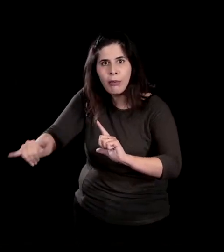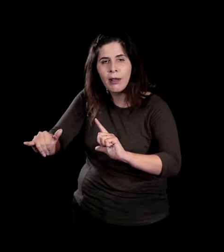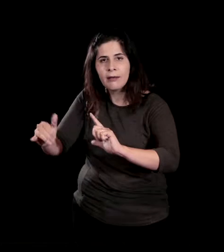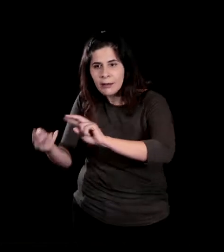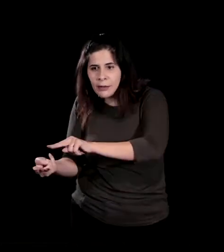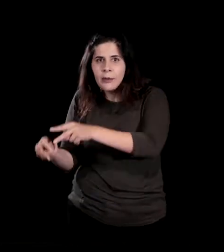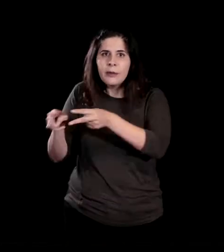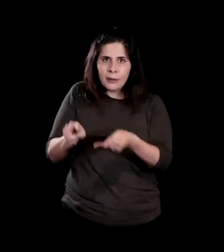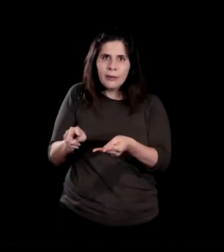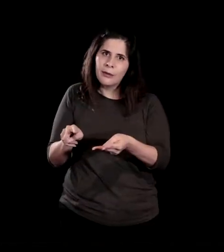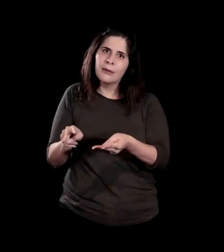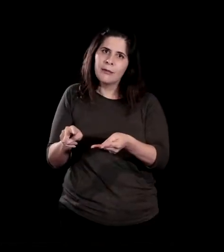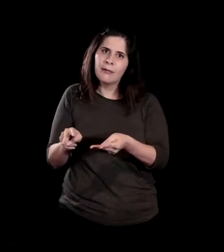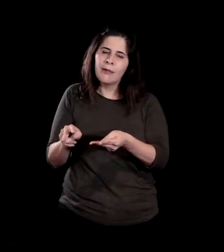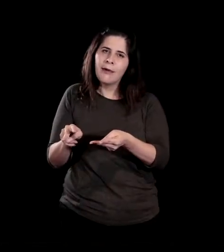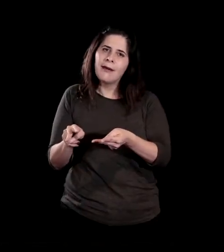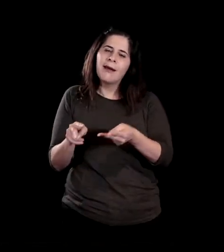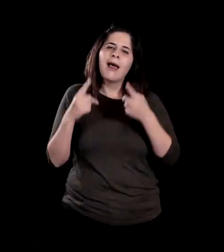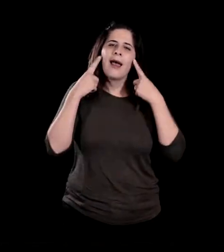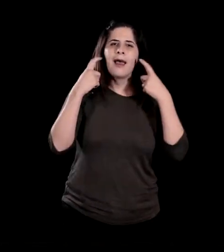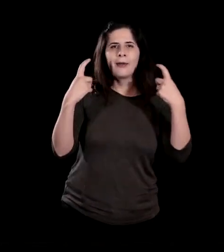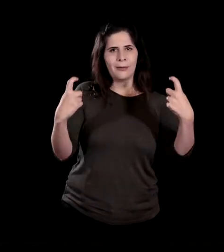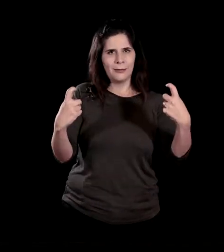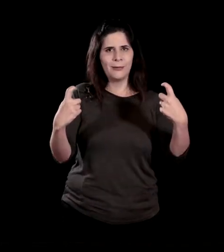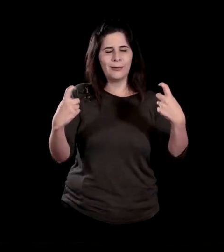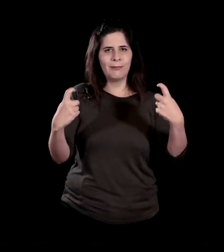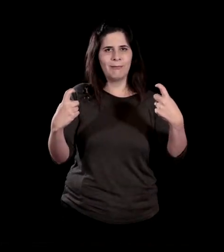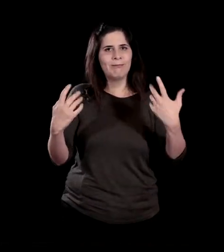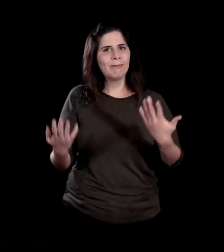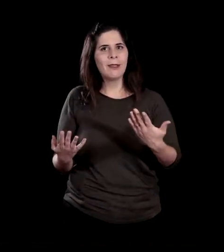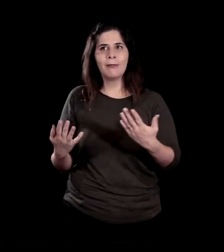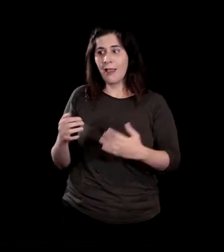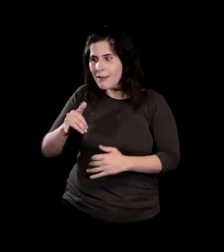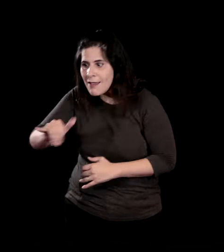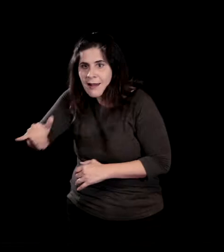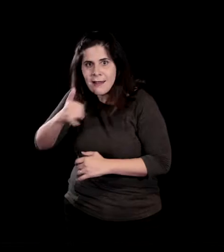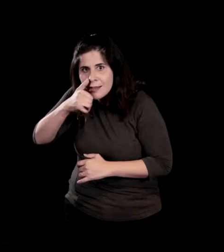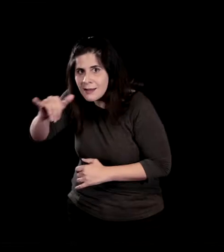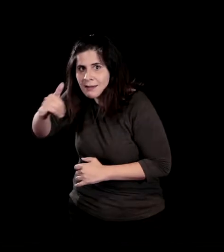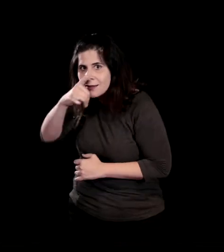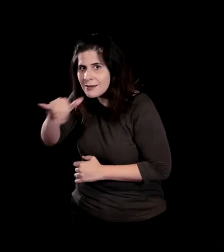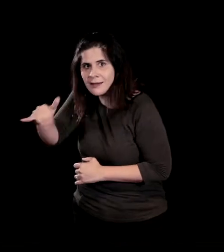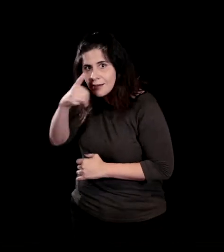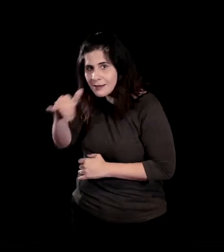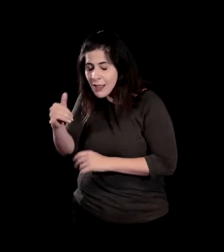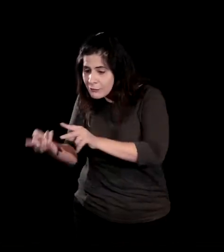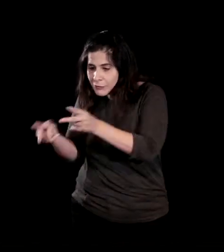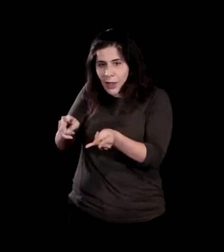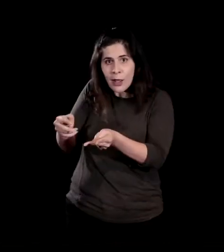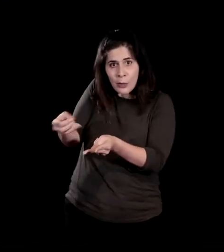tube, and this is transferred to audio. So it's more the